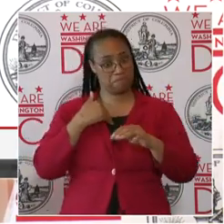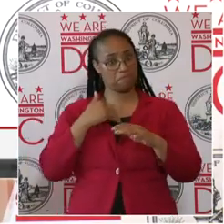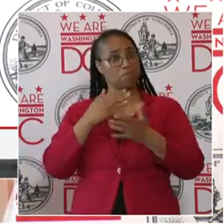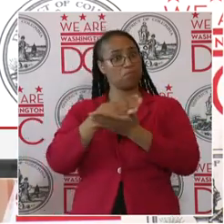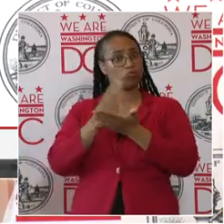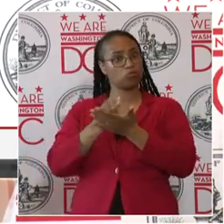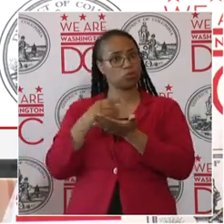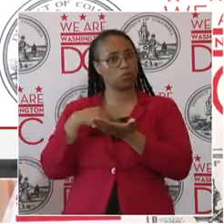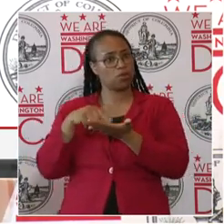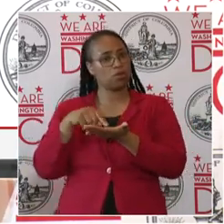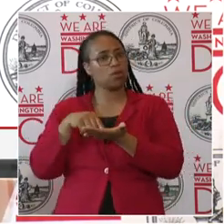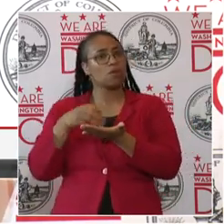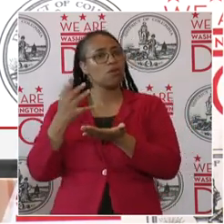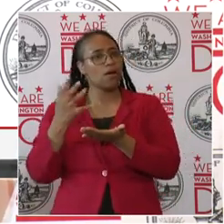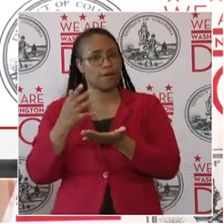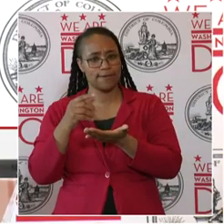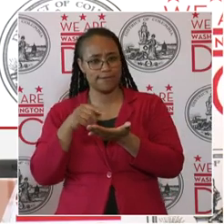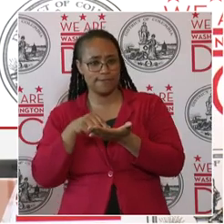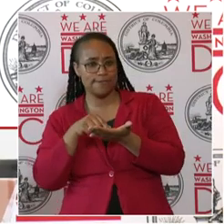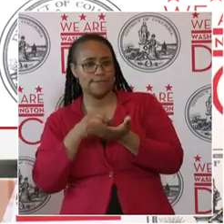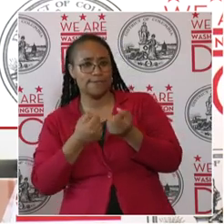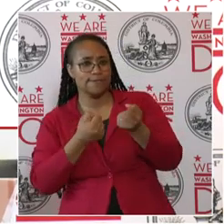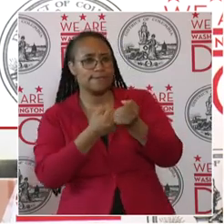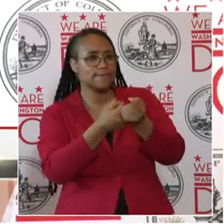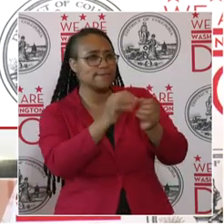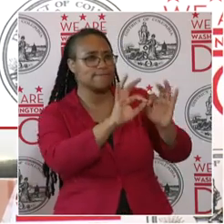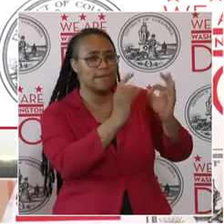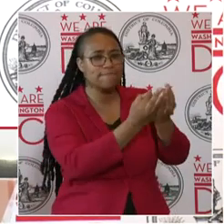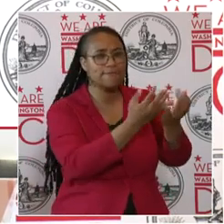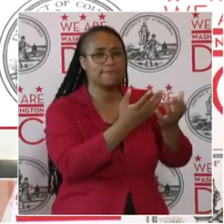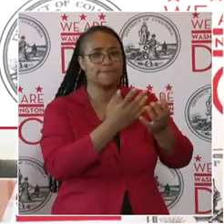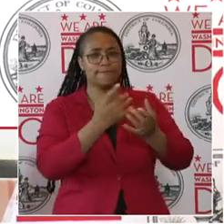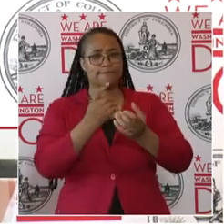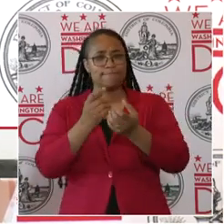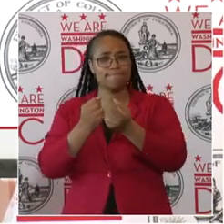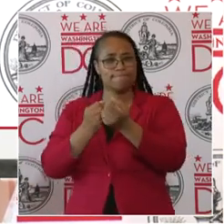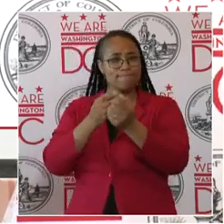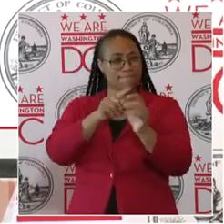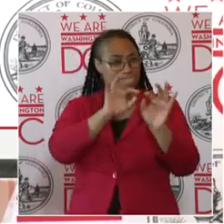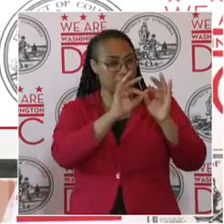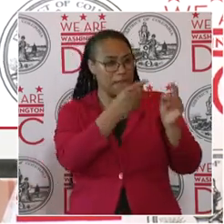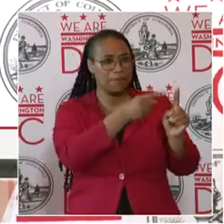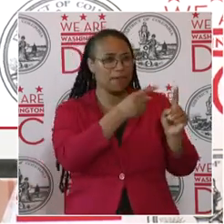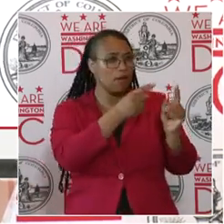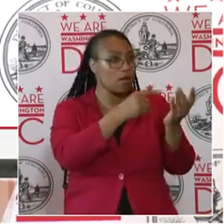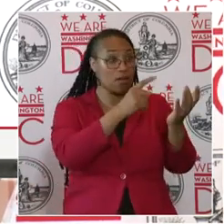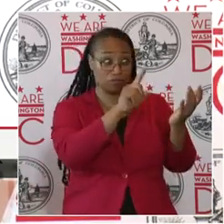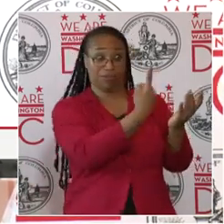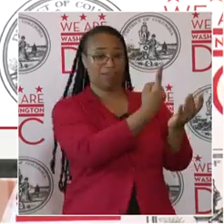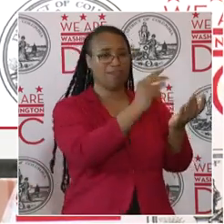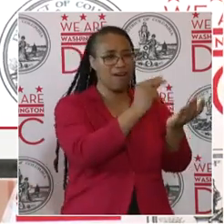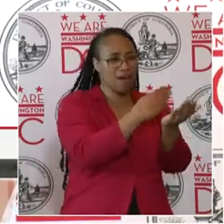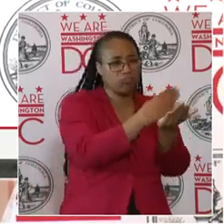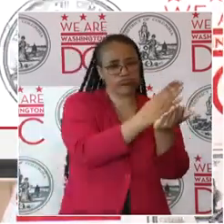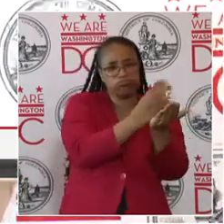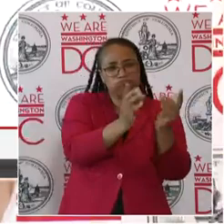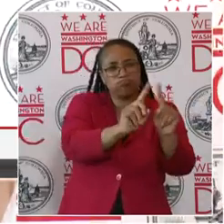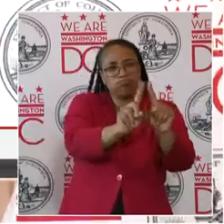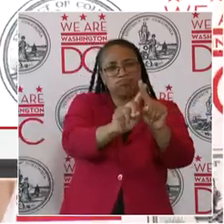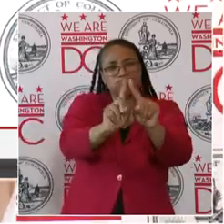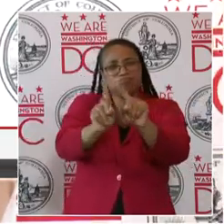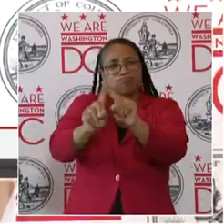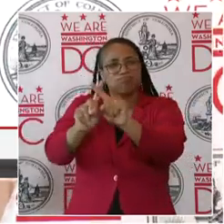are investing in families along the entire income spectrum, our lower